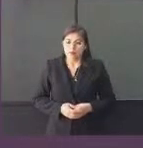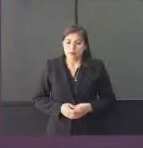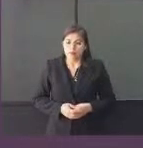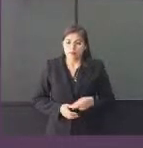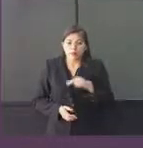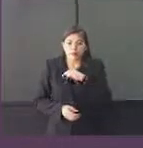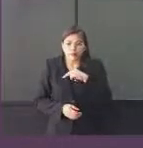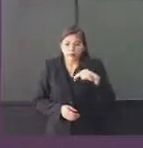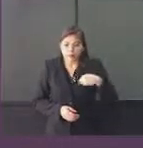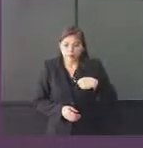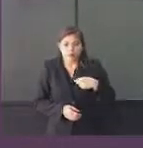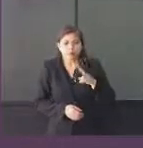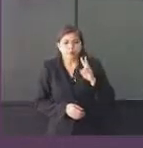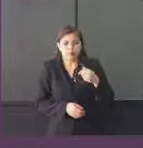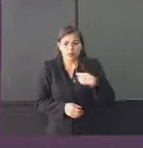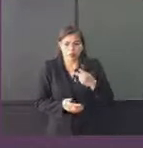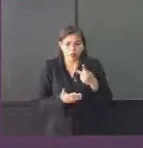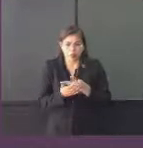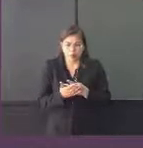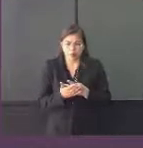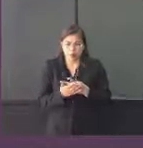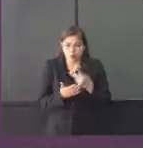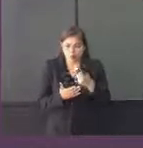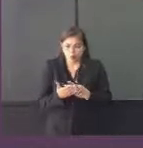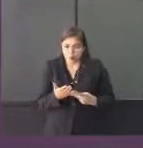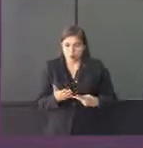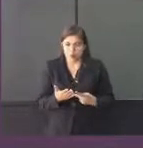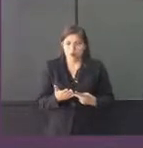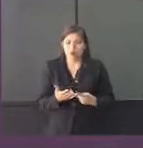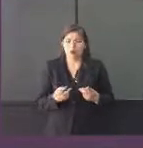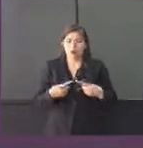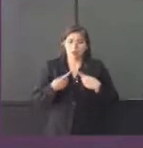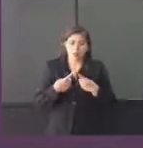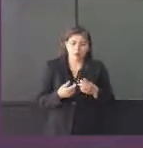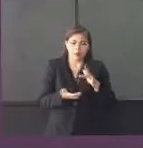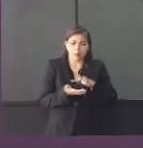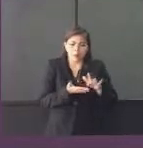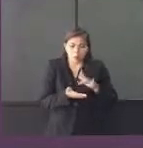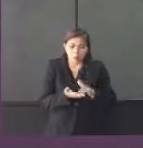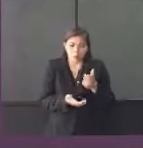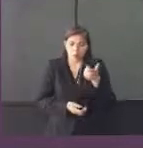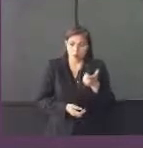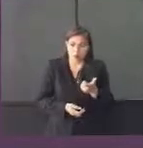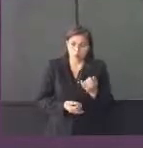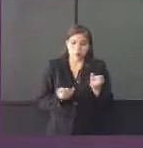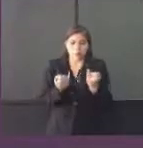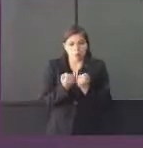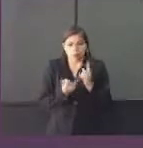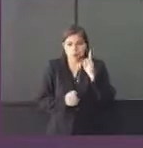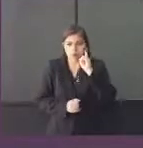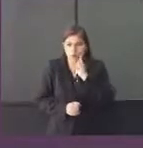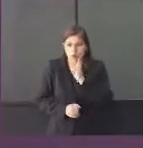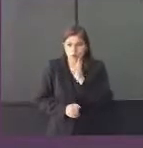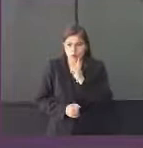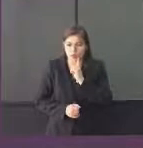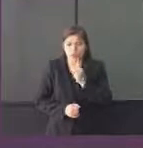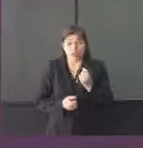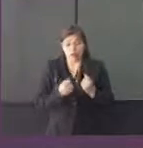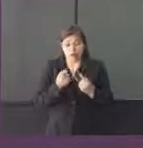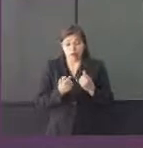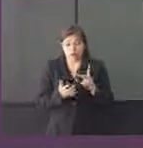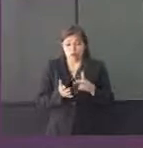what have we found with our program? This is a comprehensive program. We give economic support to women